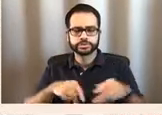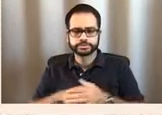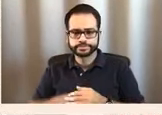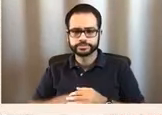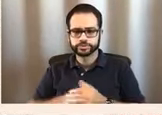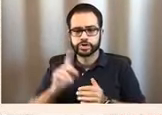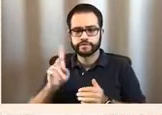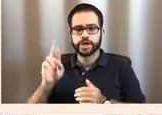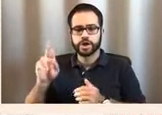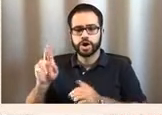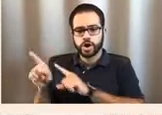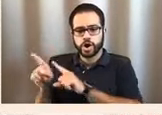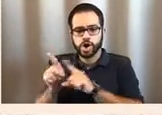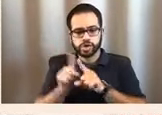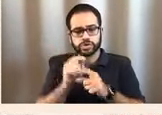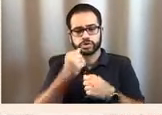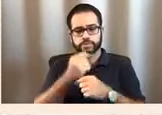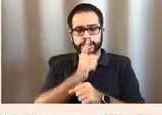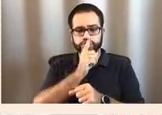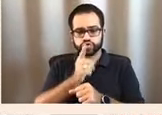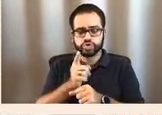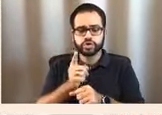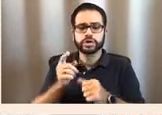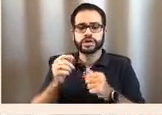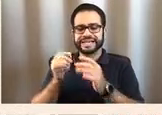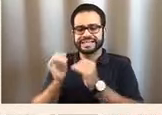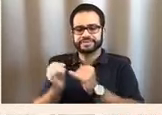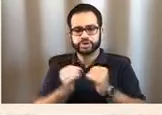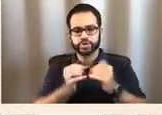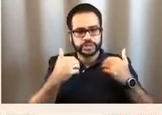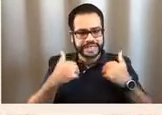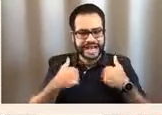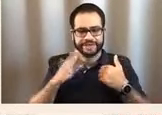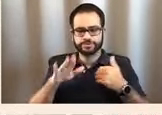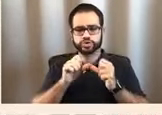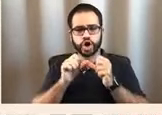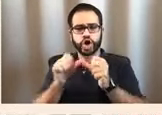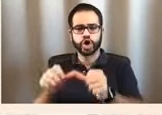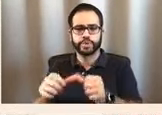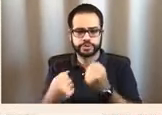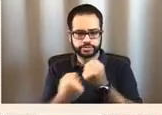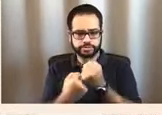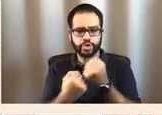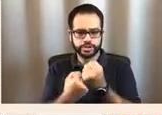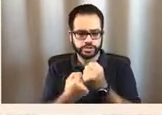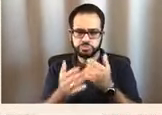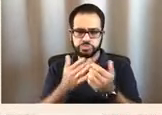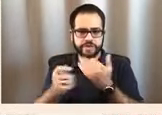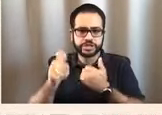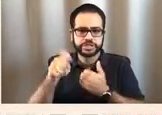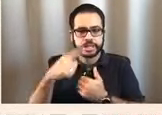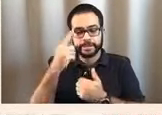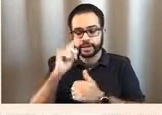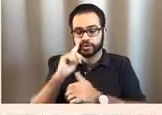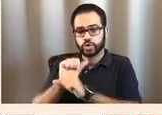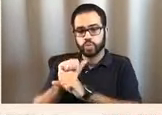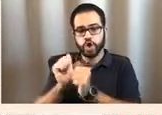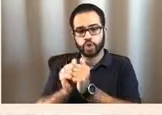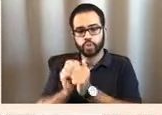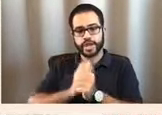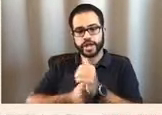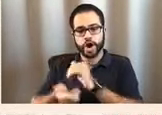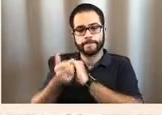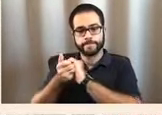also ensures that individuals have those ongoing supports that are needed by working with our partners, such as the Agency